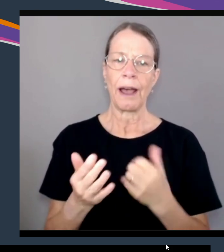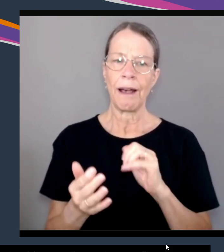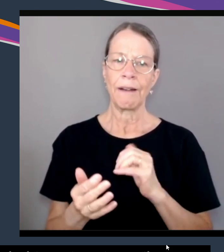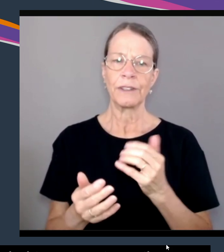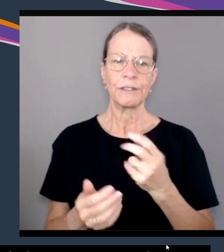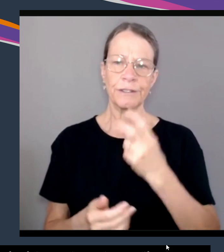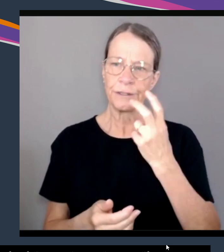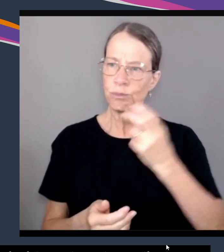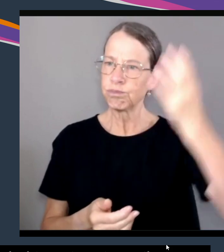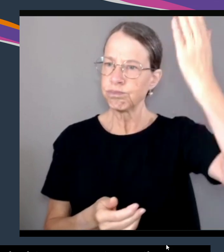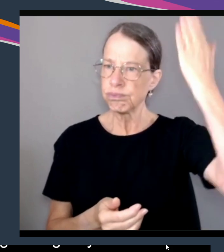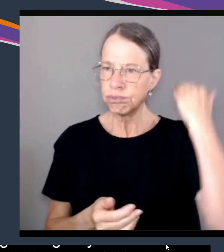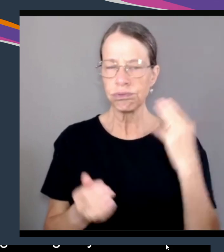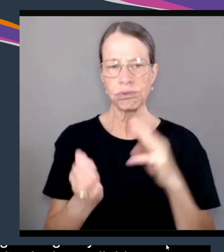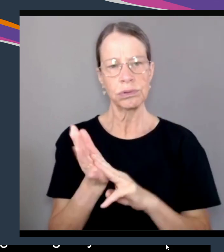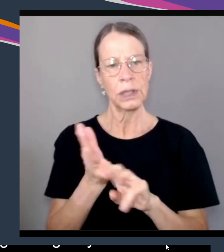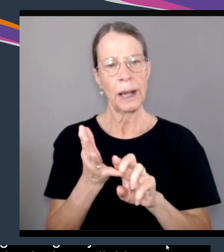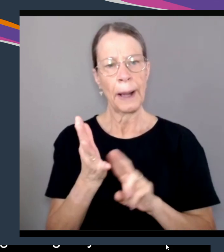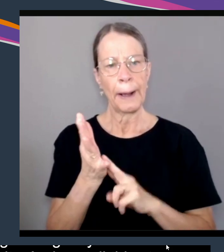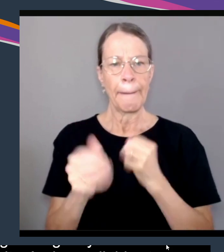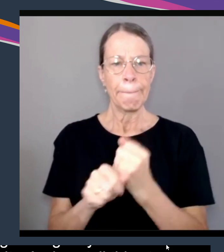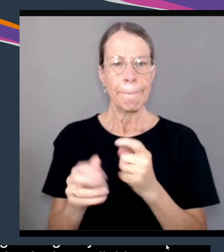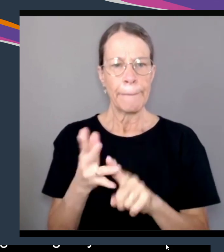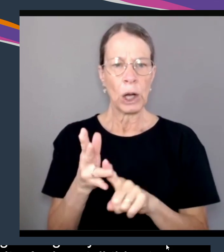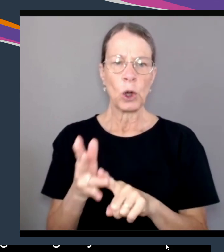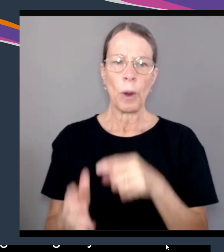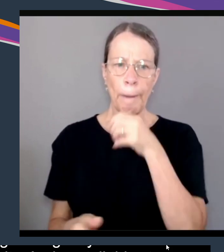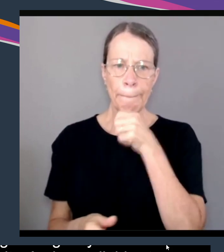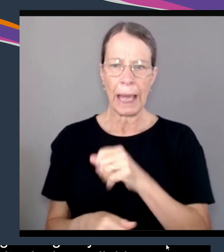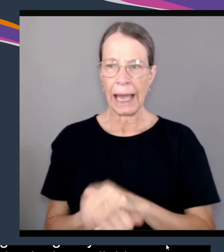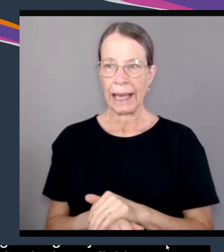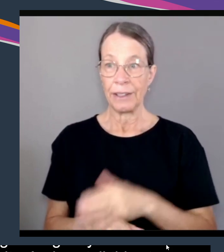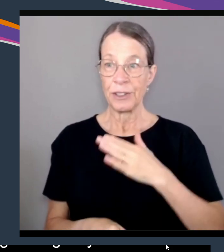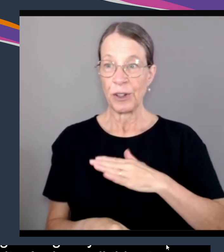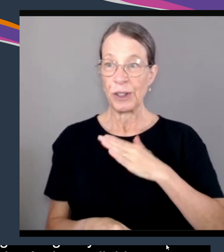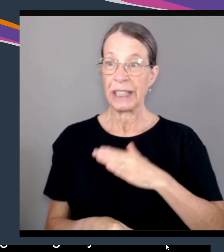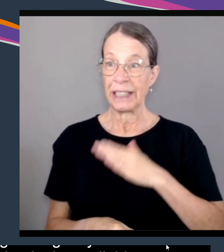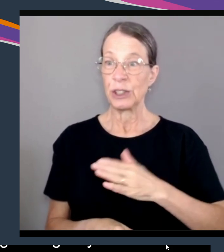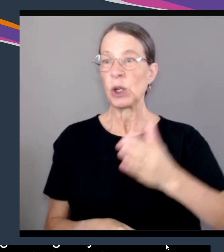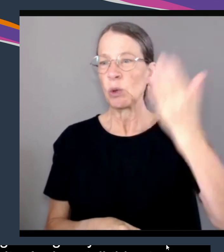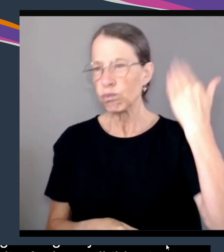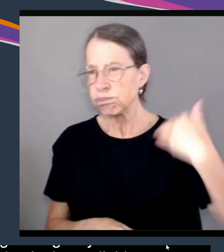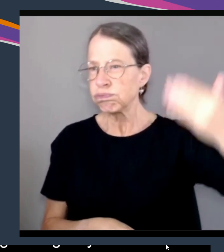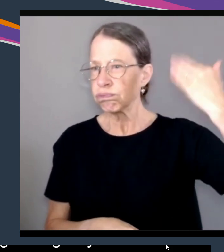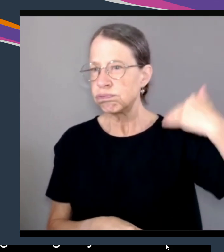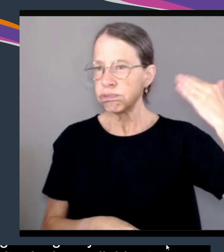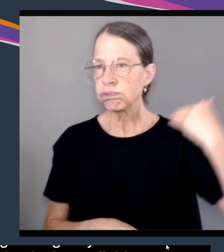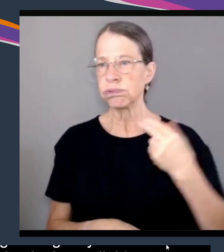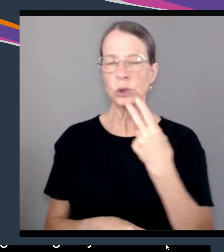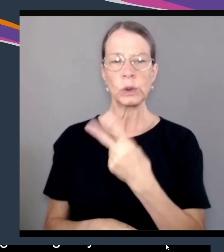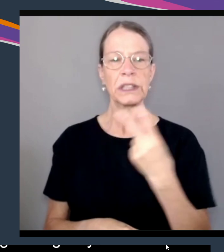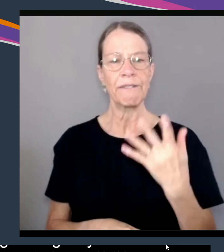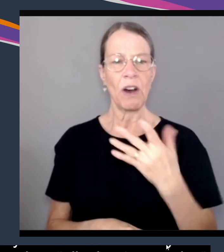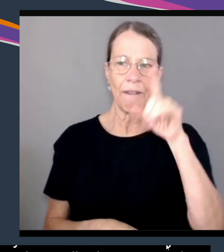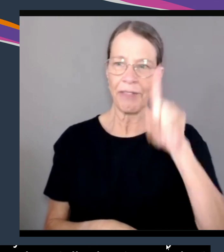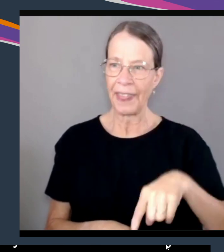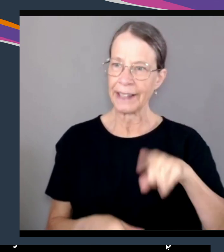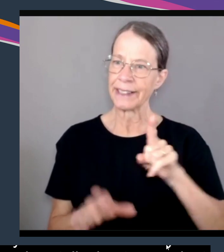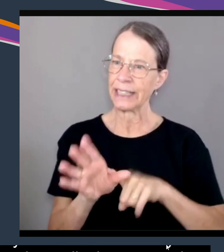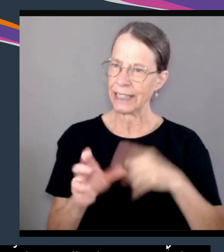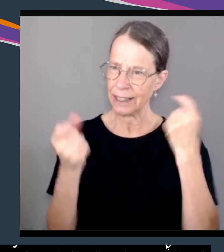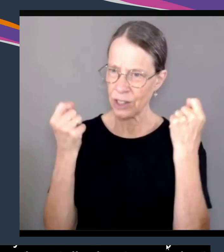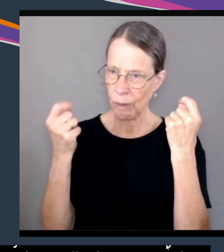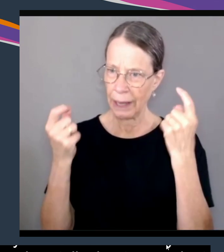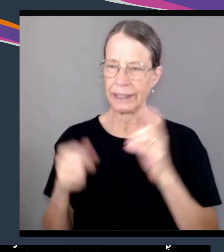cast your mind around Indigenous disability, you have to cast your mind back 25,000 years. And so out in Western New